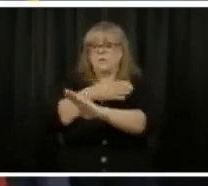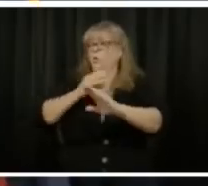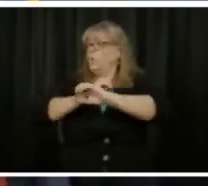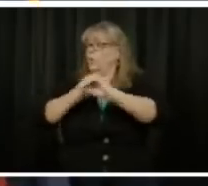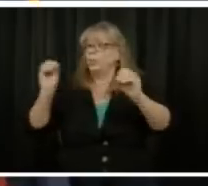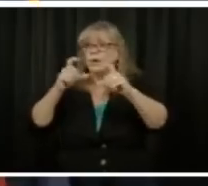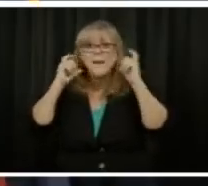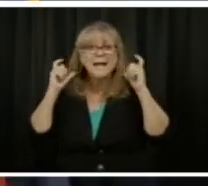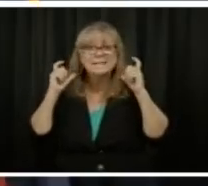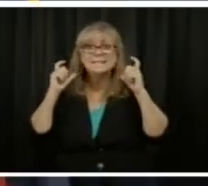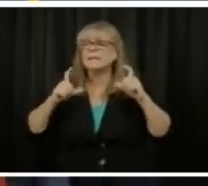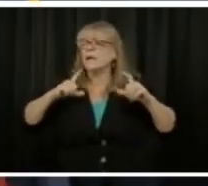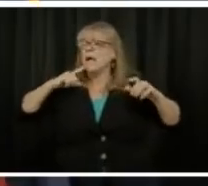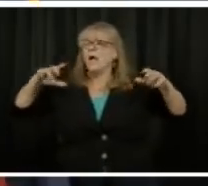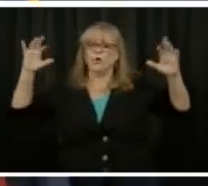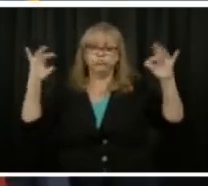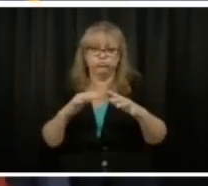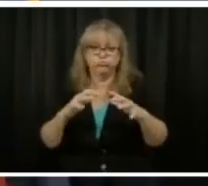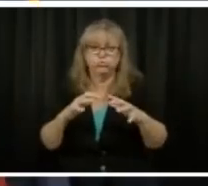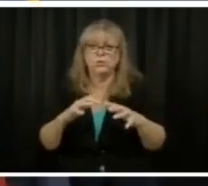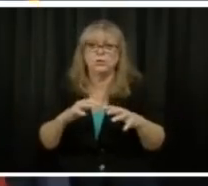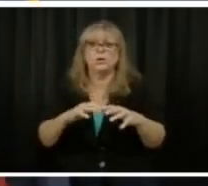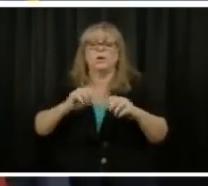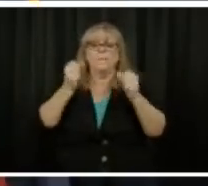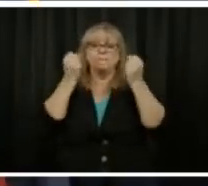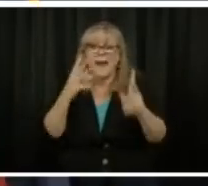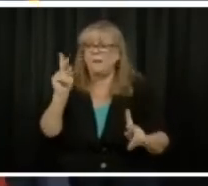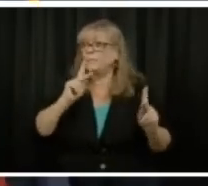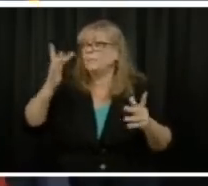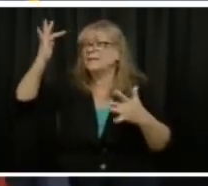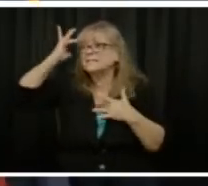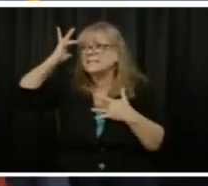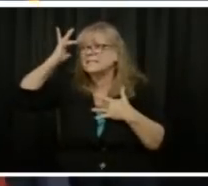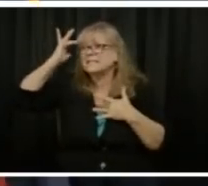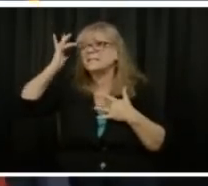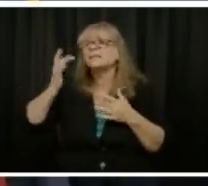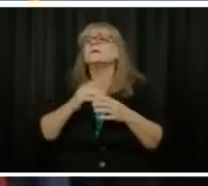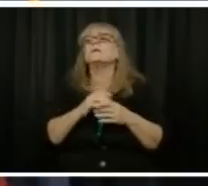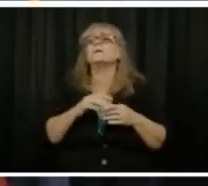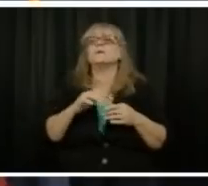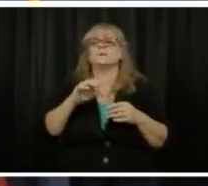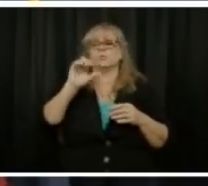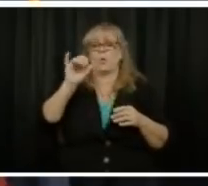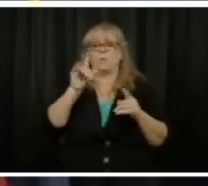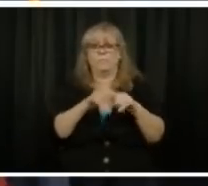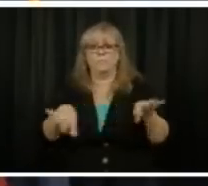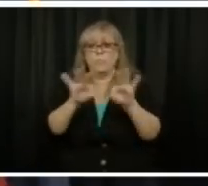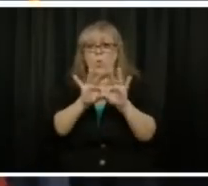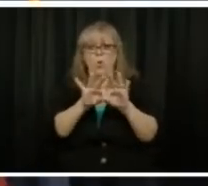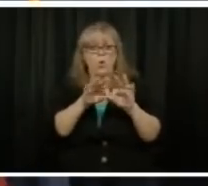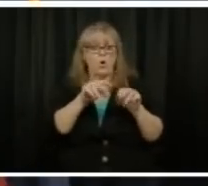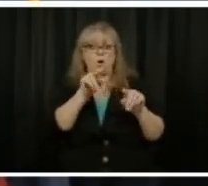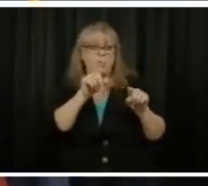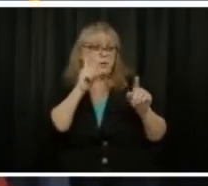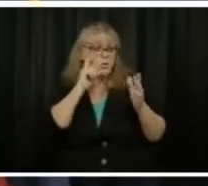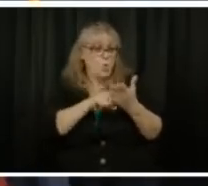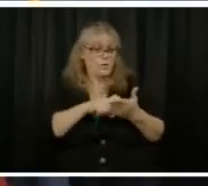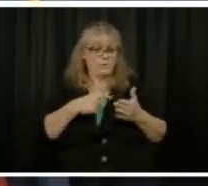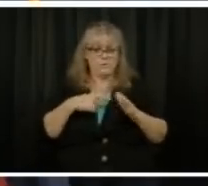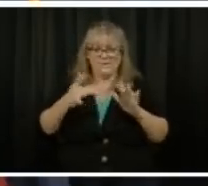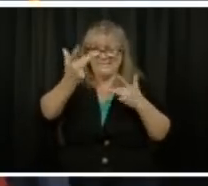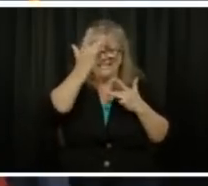are, so far, the state seems to be effective in county health departments in identifying these outbreaks early, where they are just 1